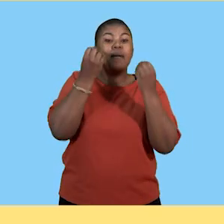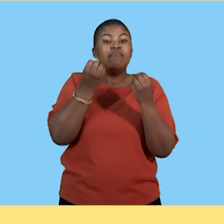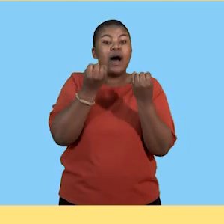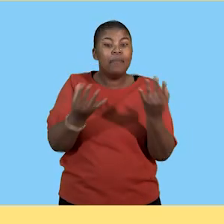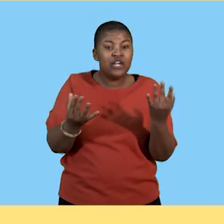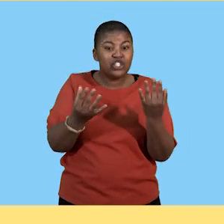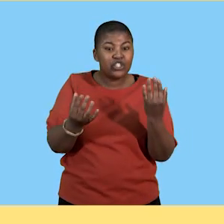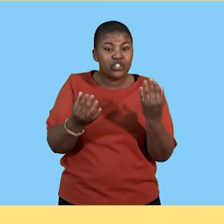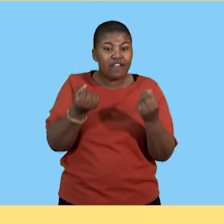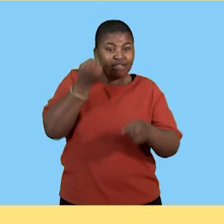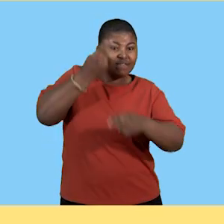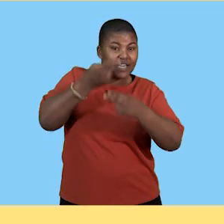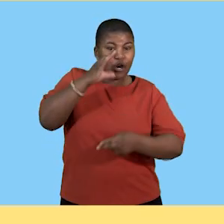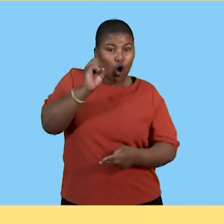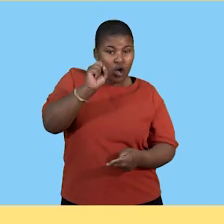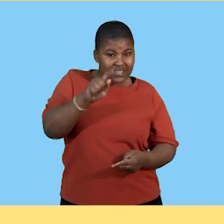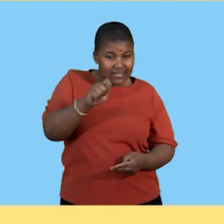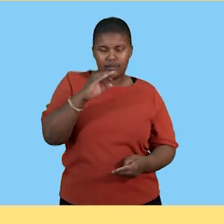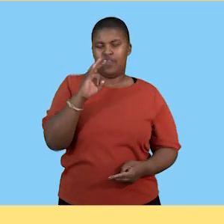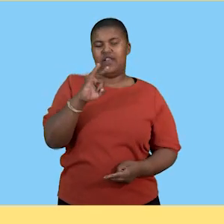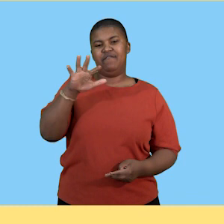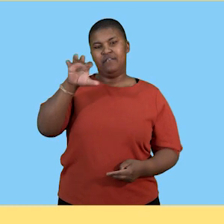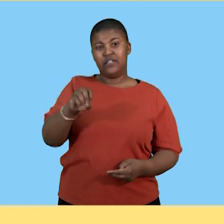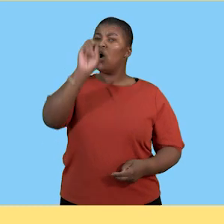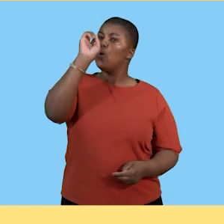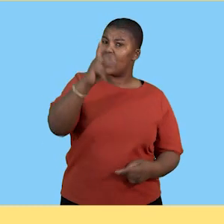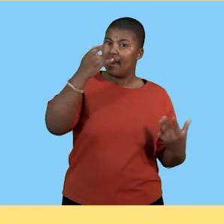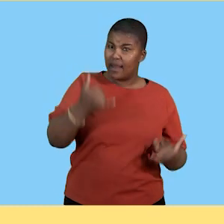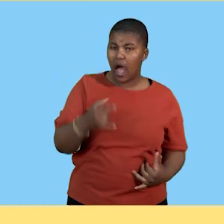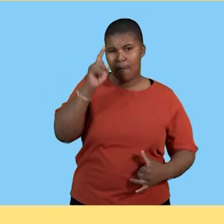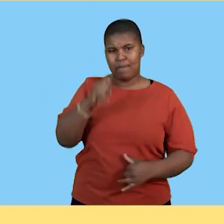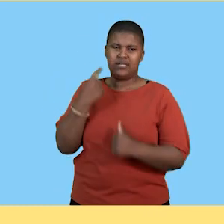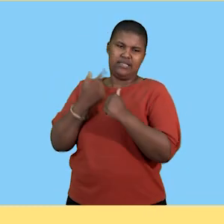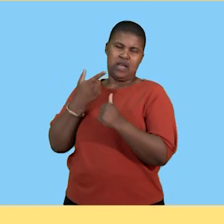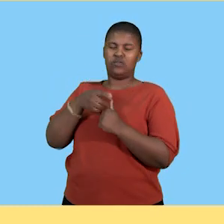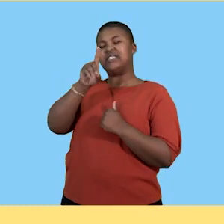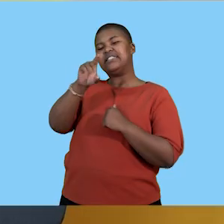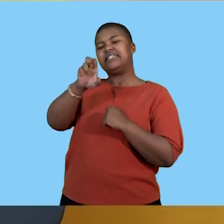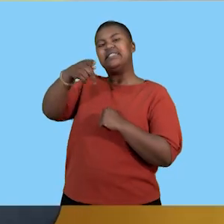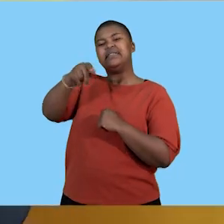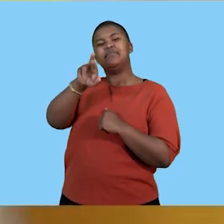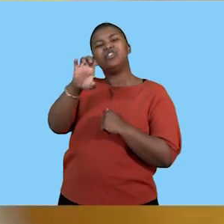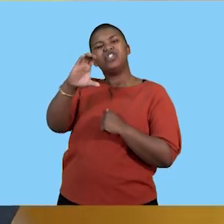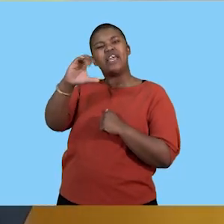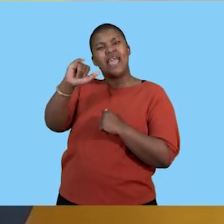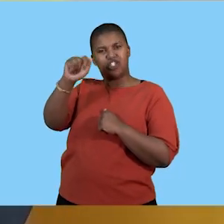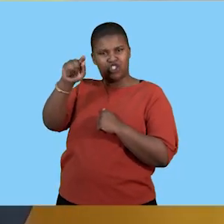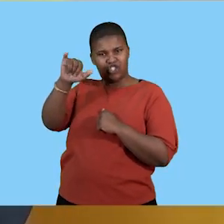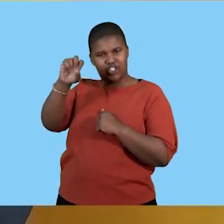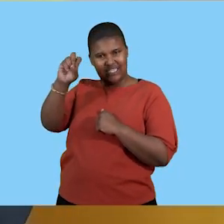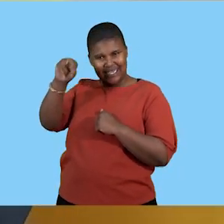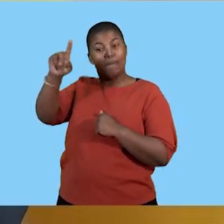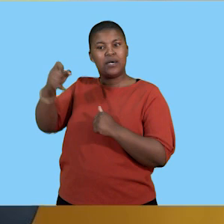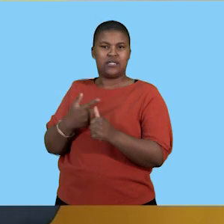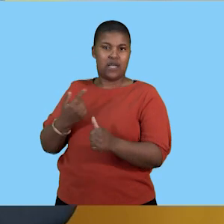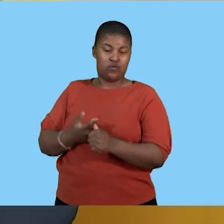end, 350. We now need to calculate this depreciation. How do we do that? We now know